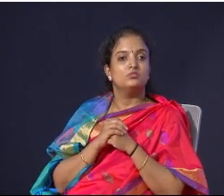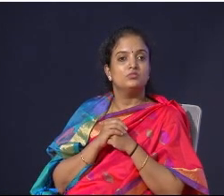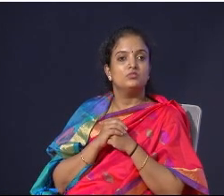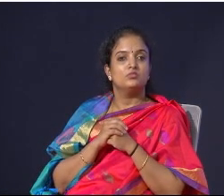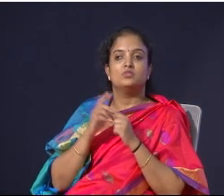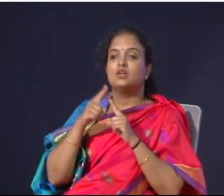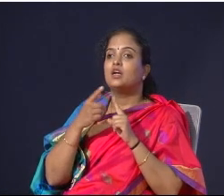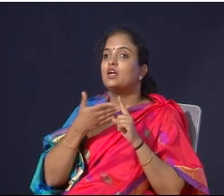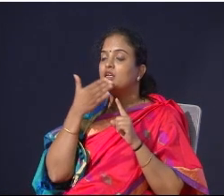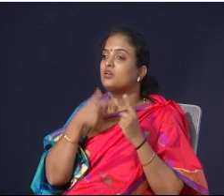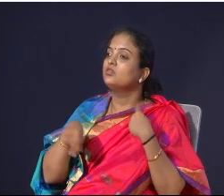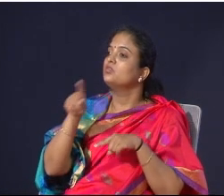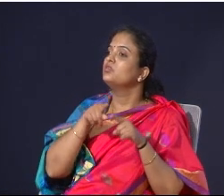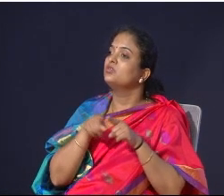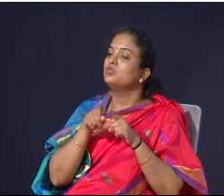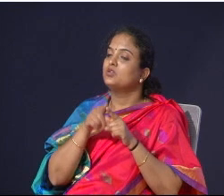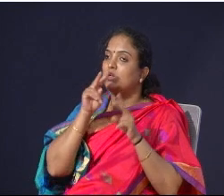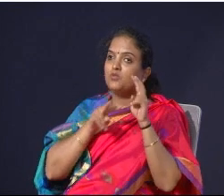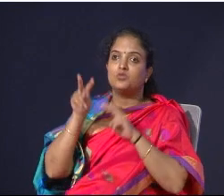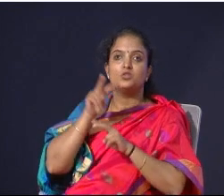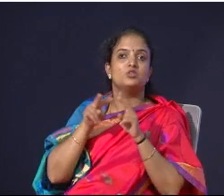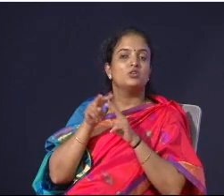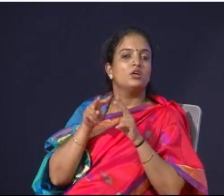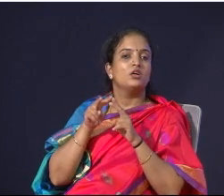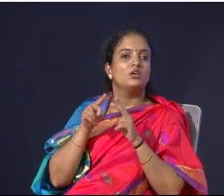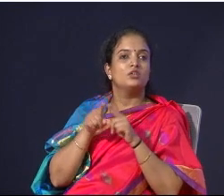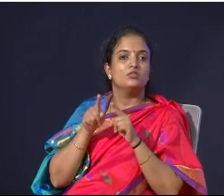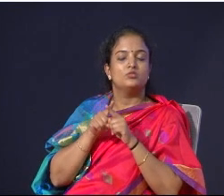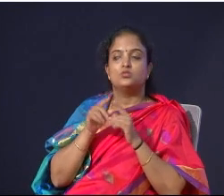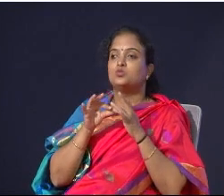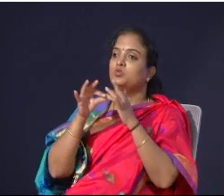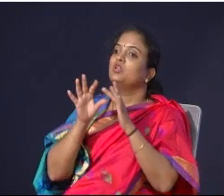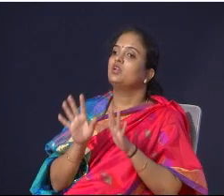training. Every child with visual impairment is unique. It is a spectrum.